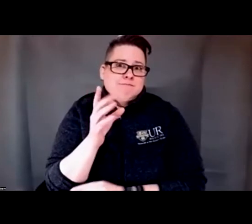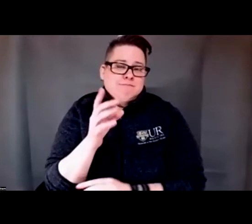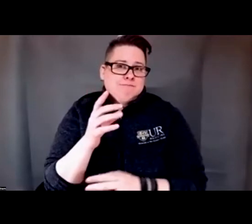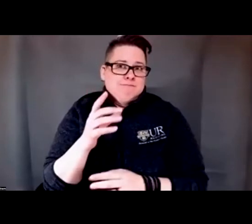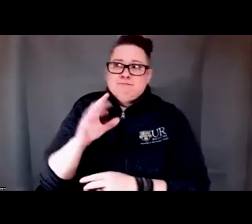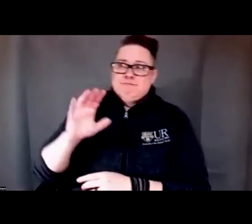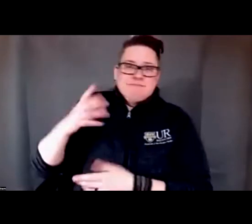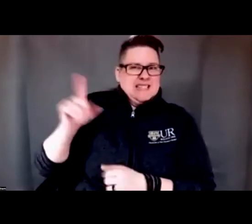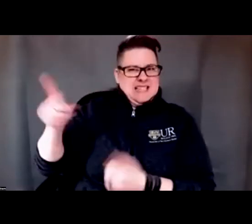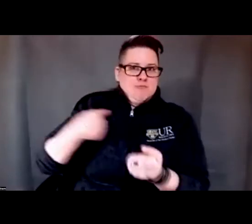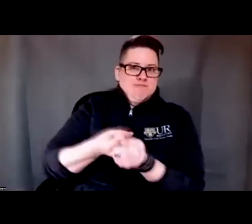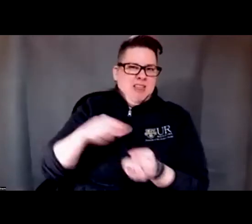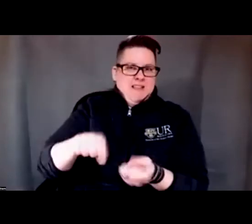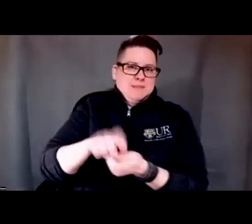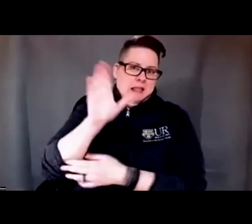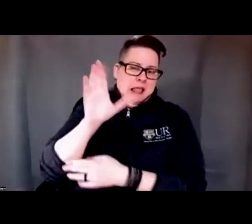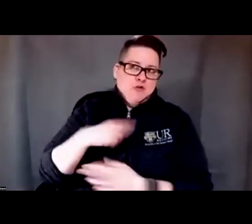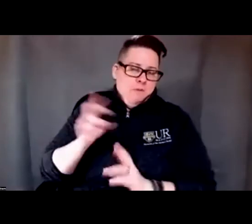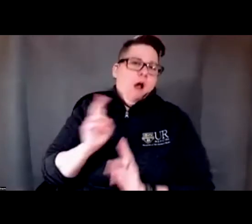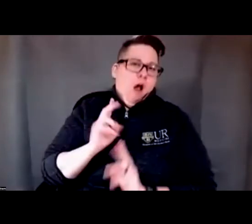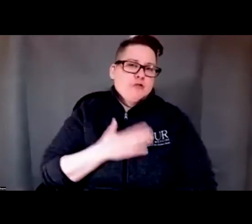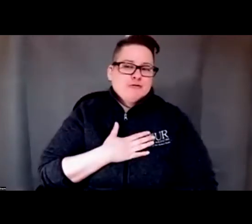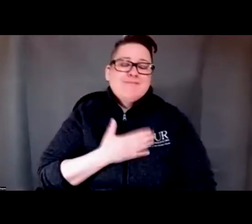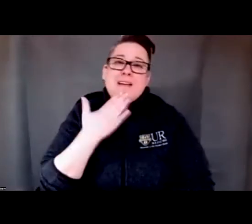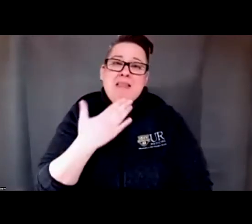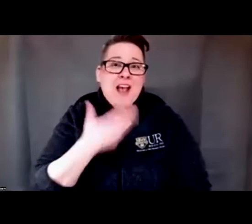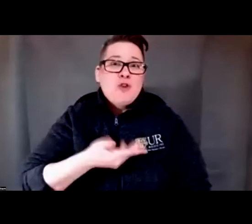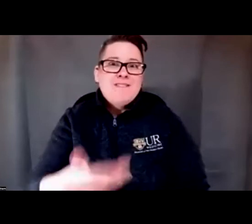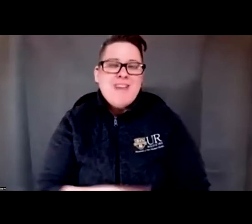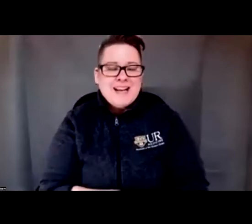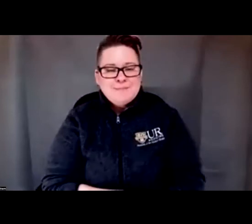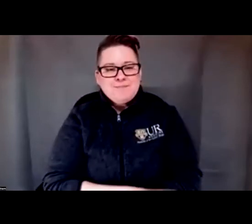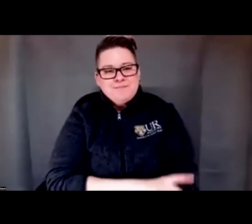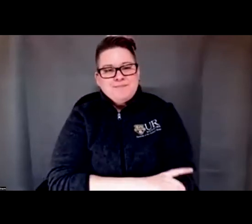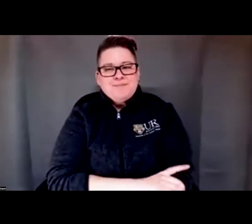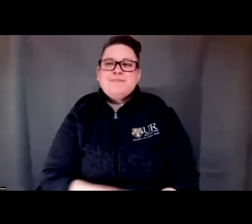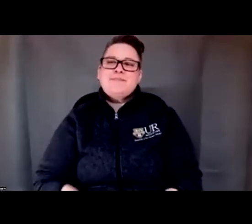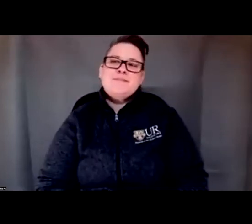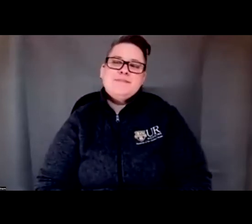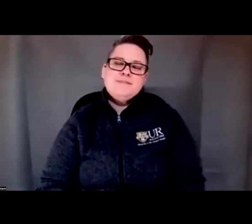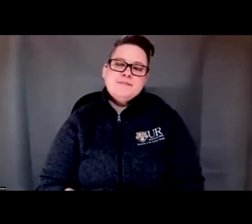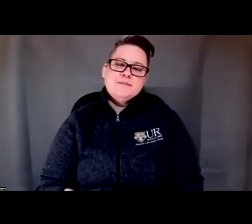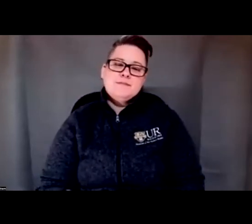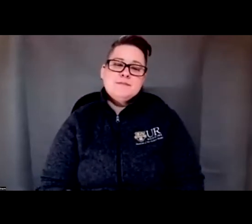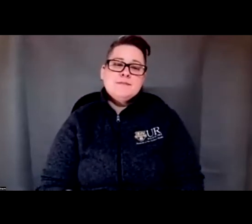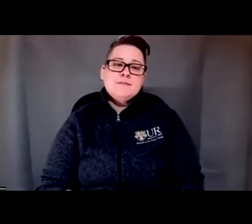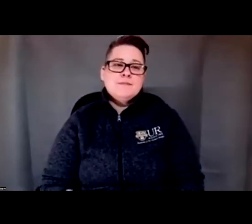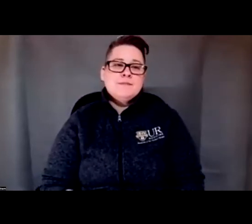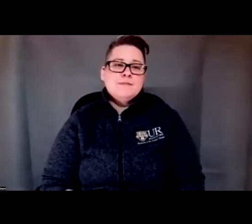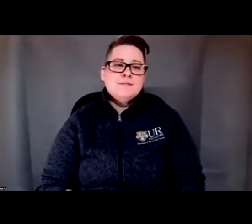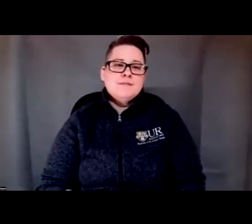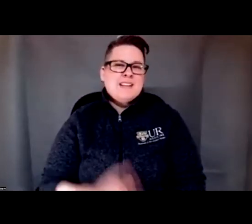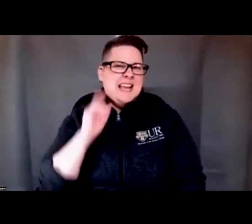which he supports. So thank you for inviting me. So without